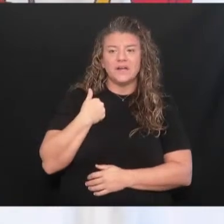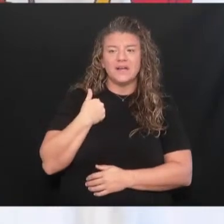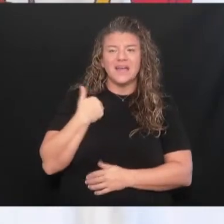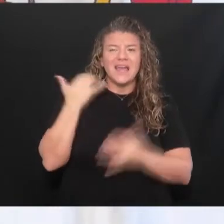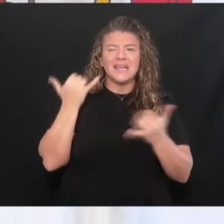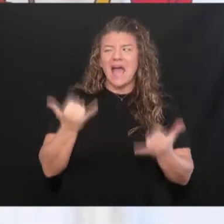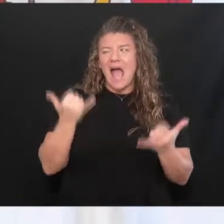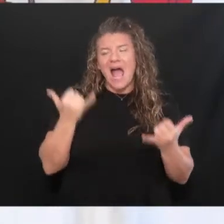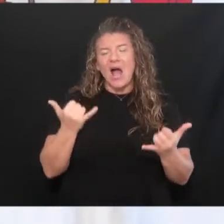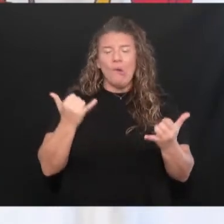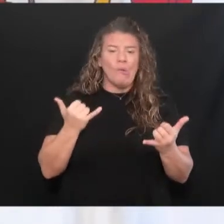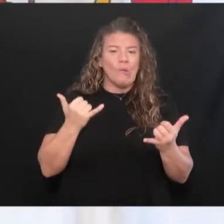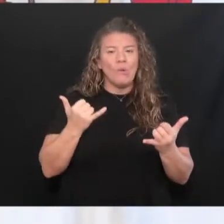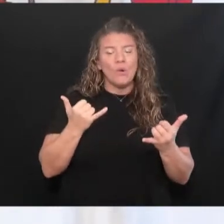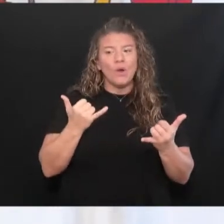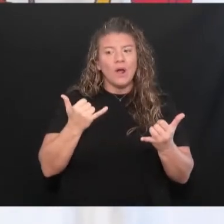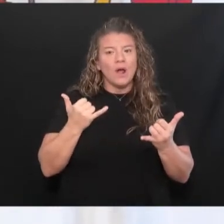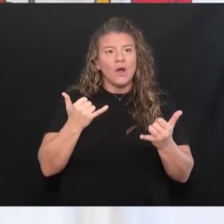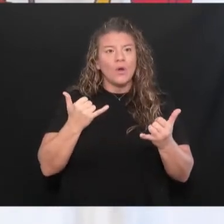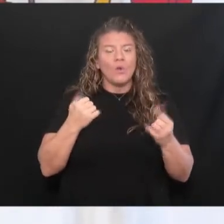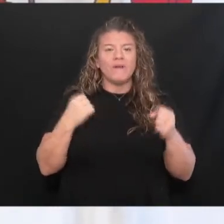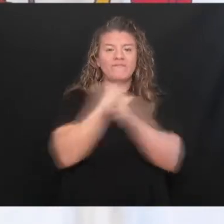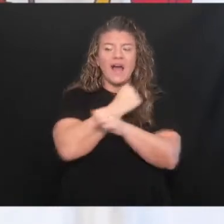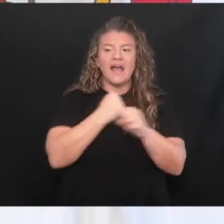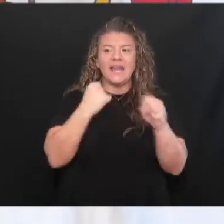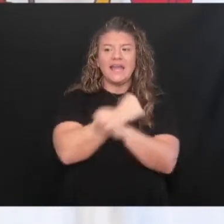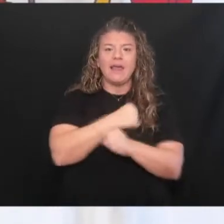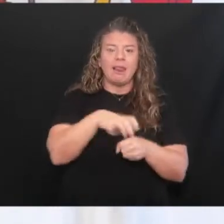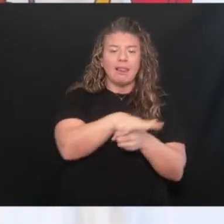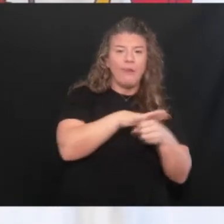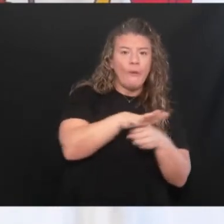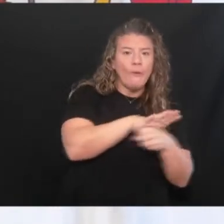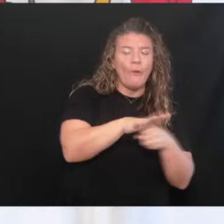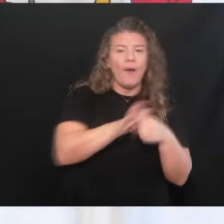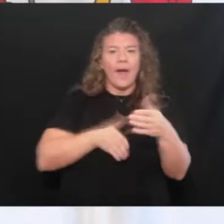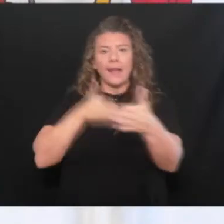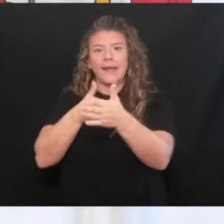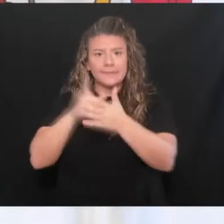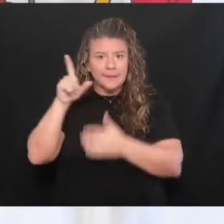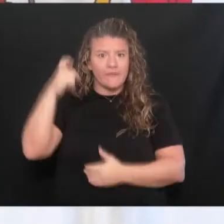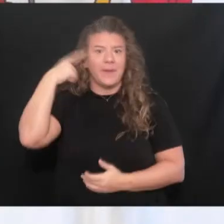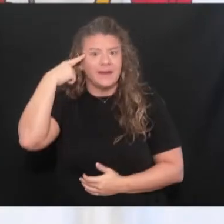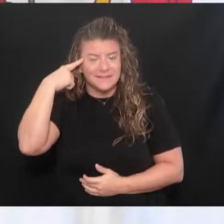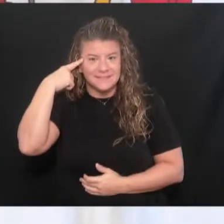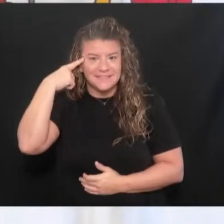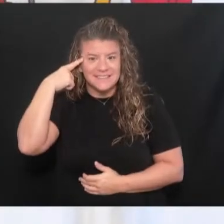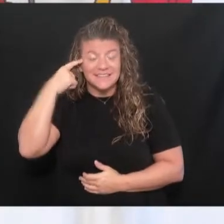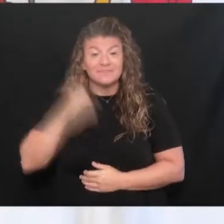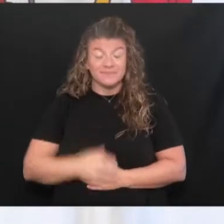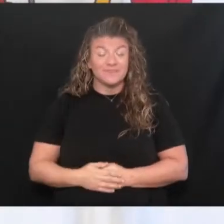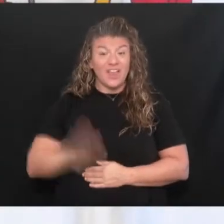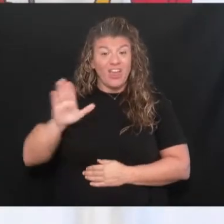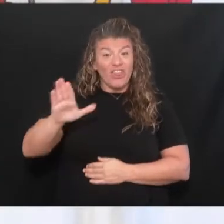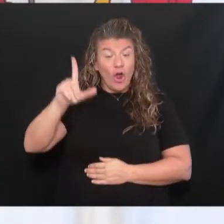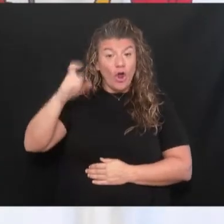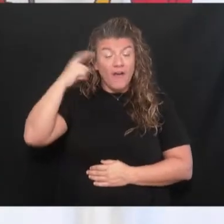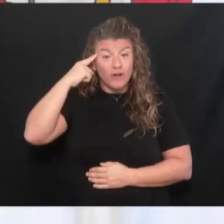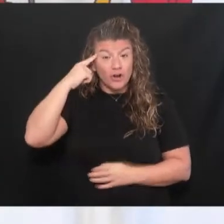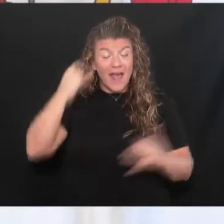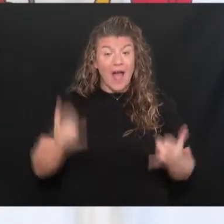we're fighting local versus the government, the governor. And the governor now